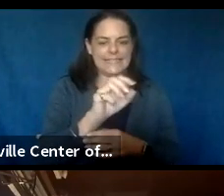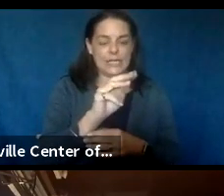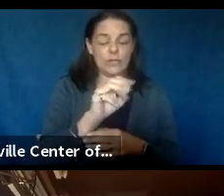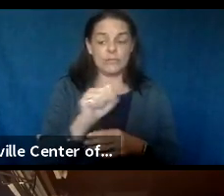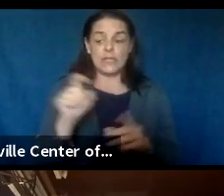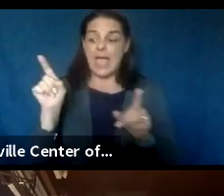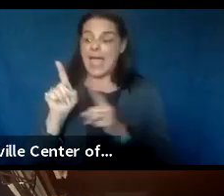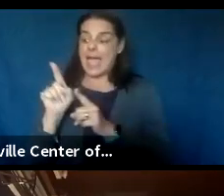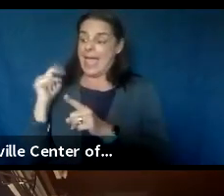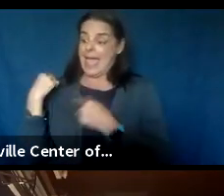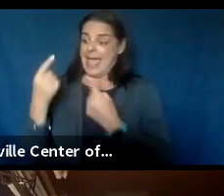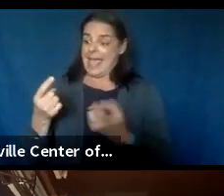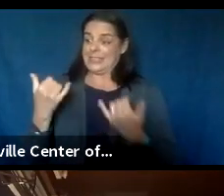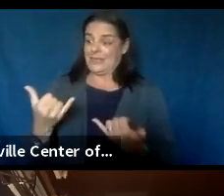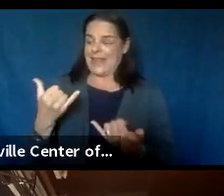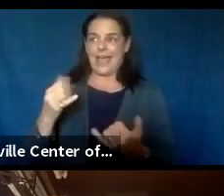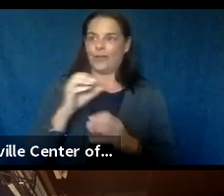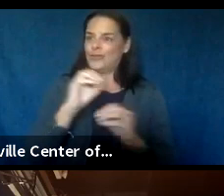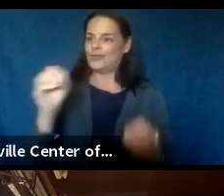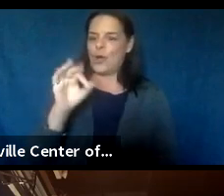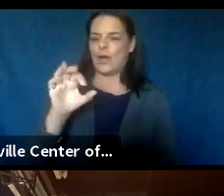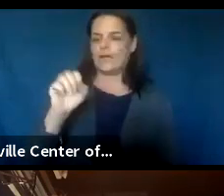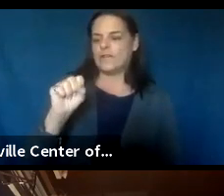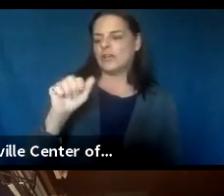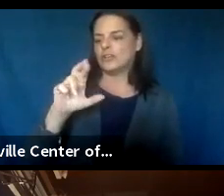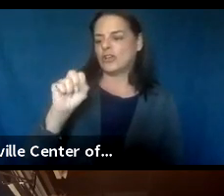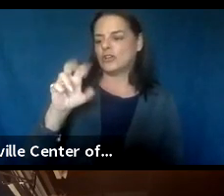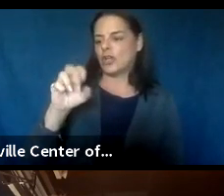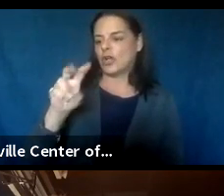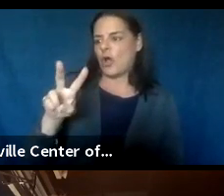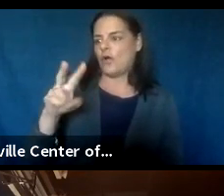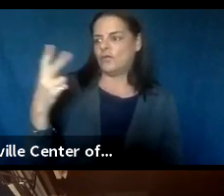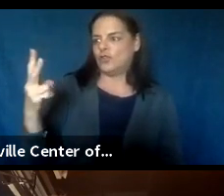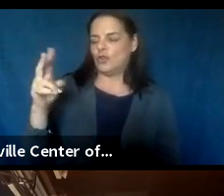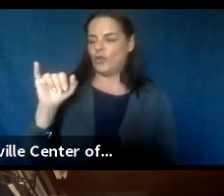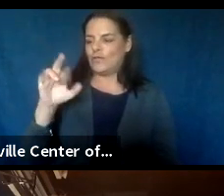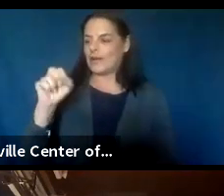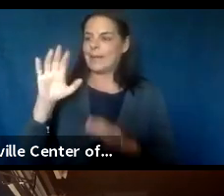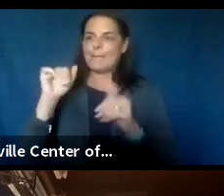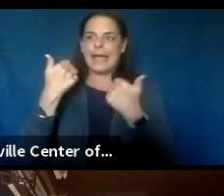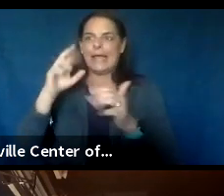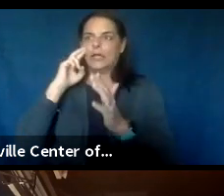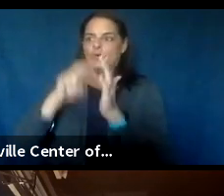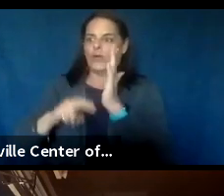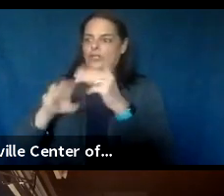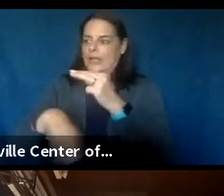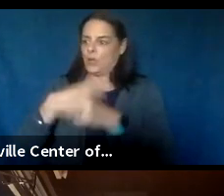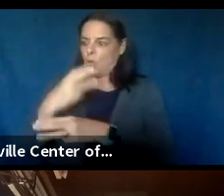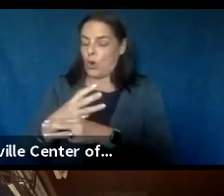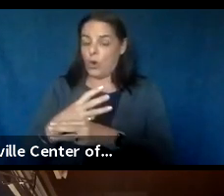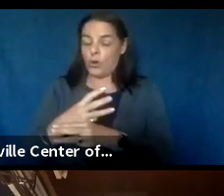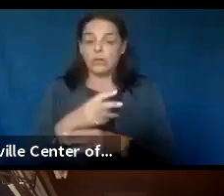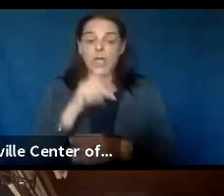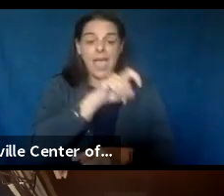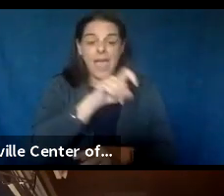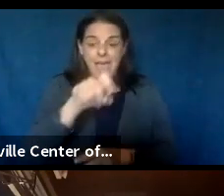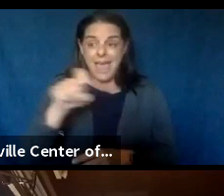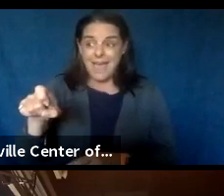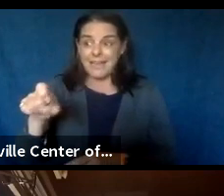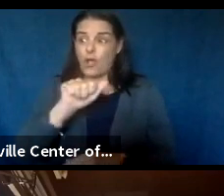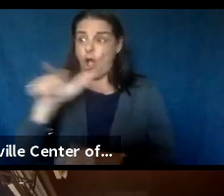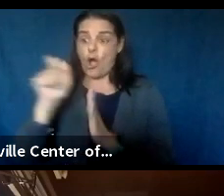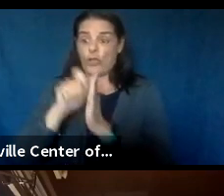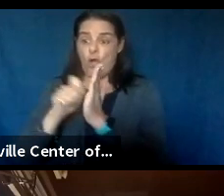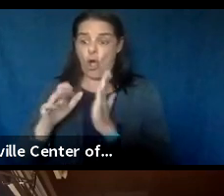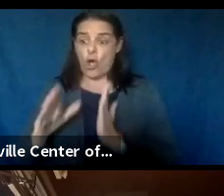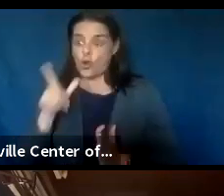purification of the SARS-CoV-2 virus by any researcher in the world. And when asked about this fact, an author from each of the relevant studies